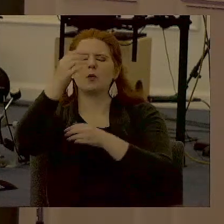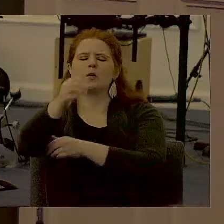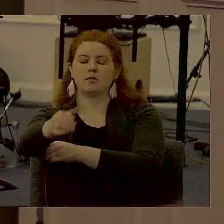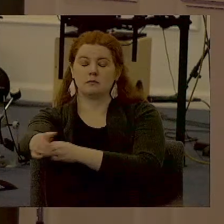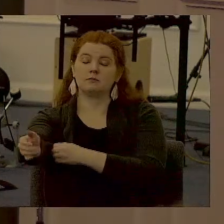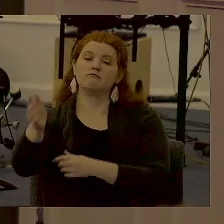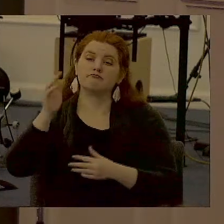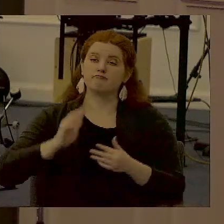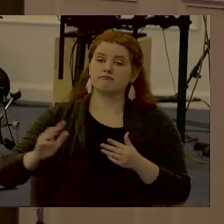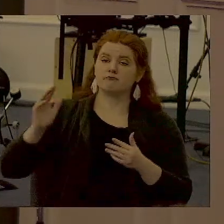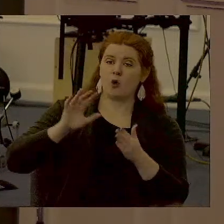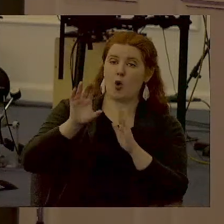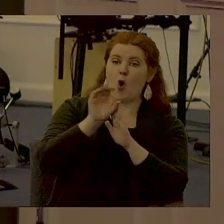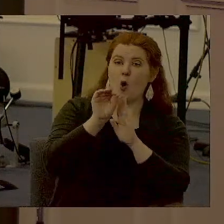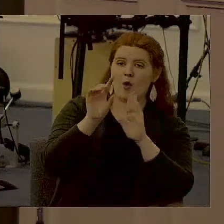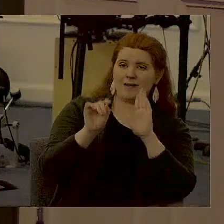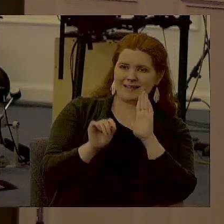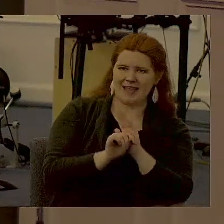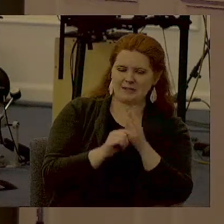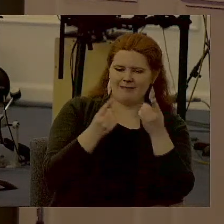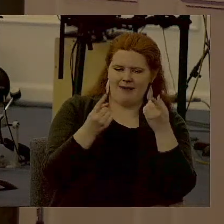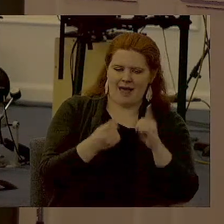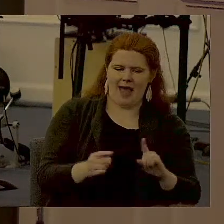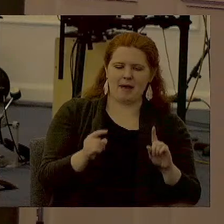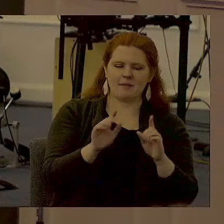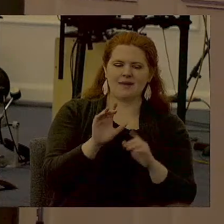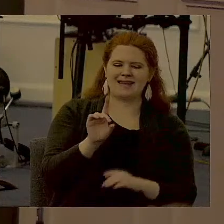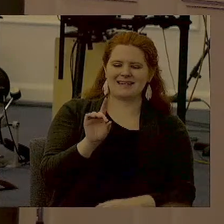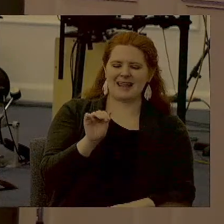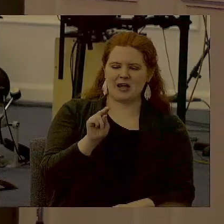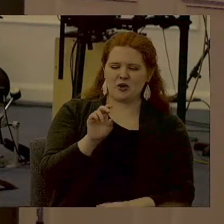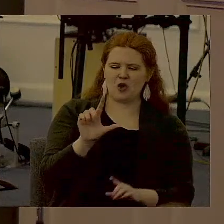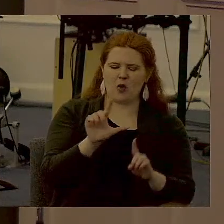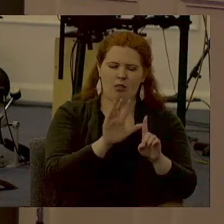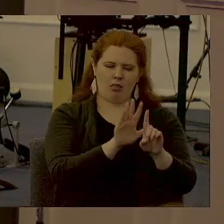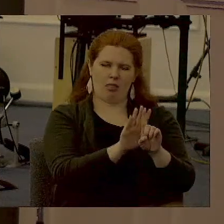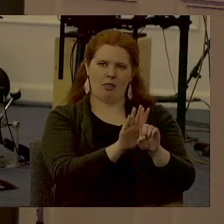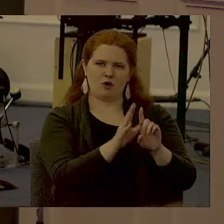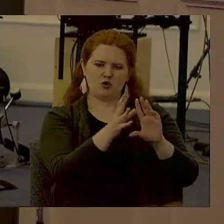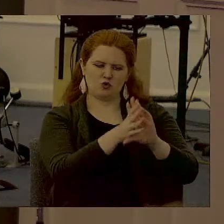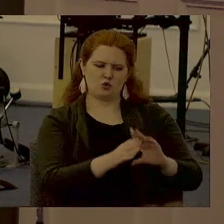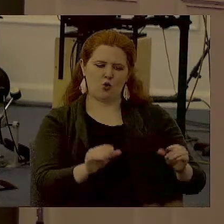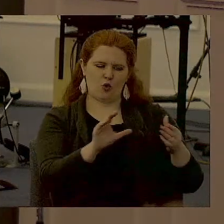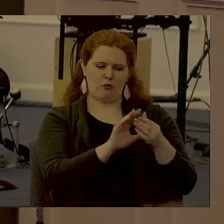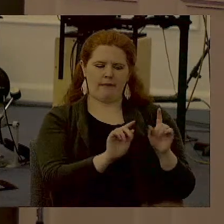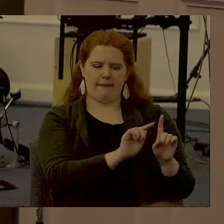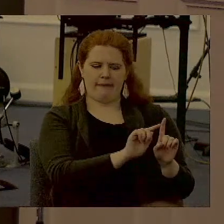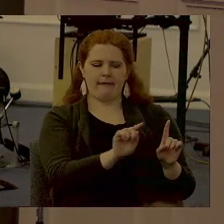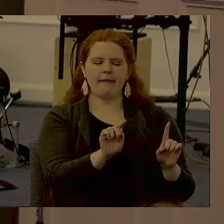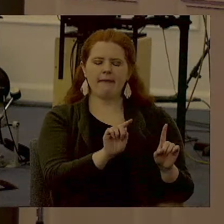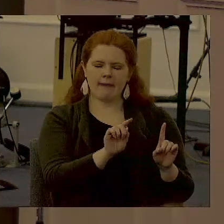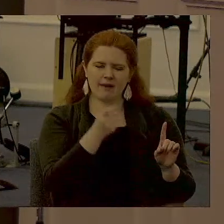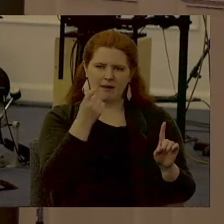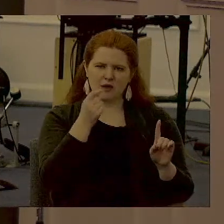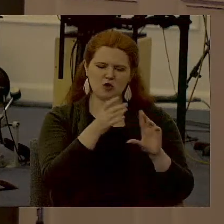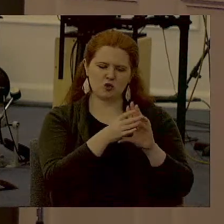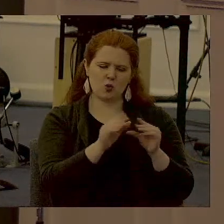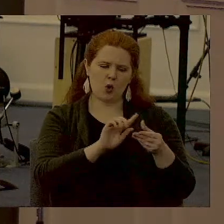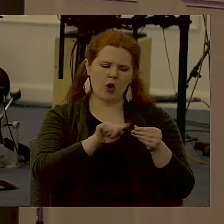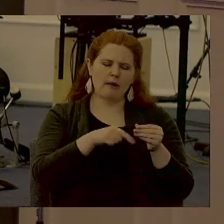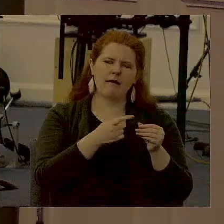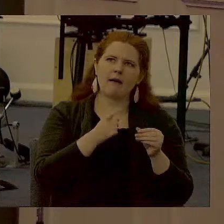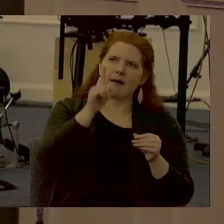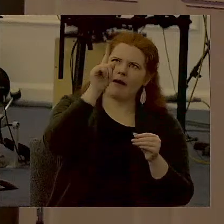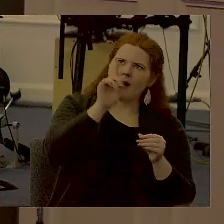Old Testament, there was this story in the book of Daniel. And the book of Daniel was a story about